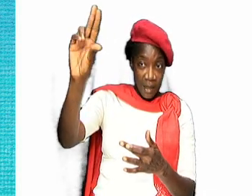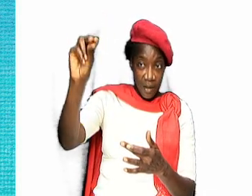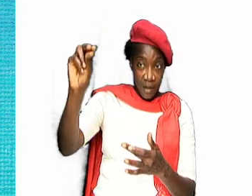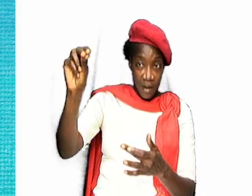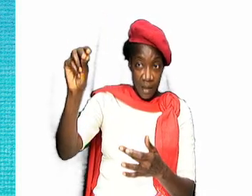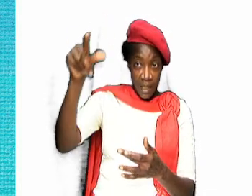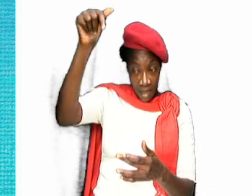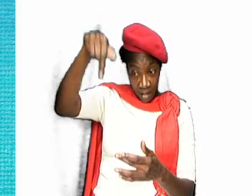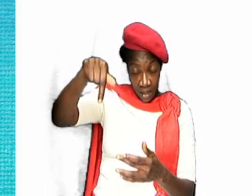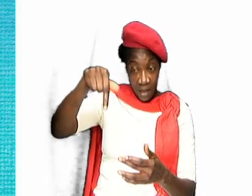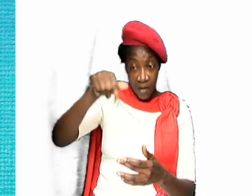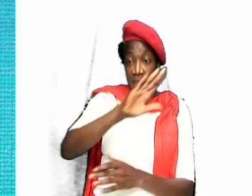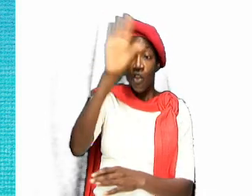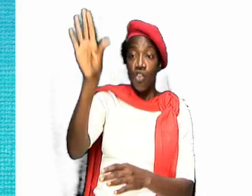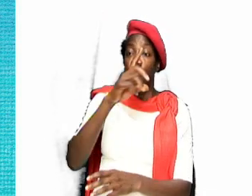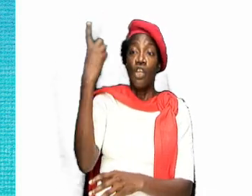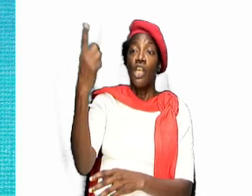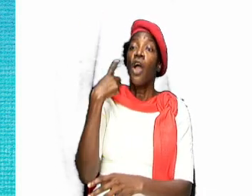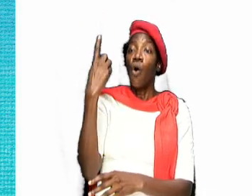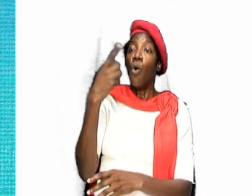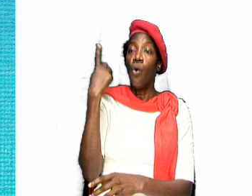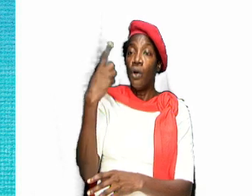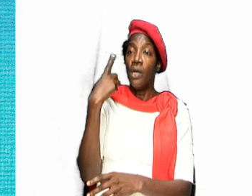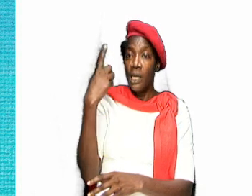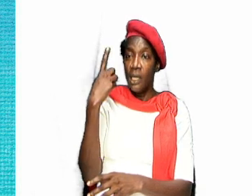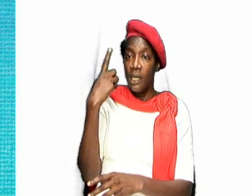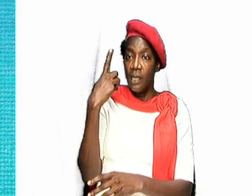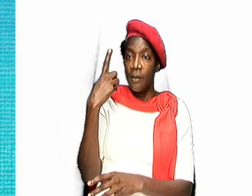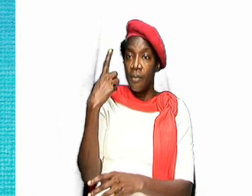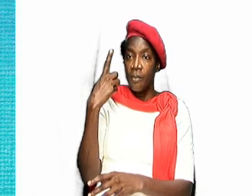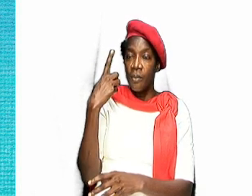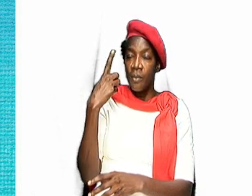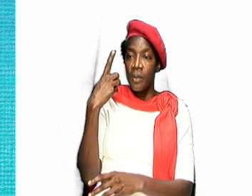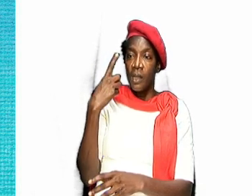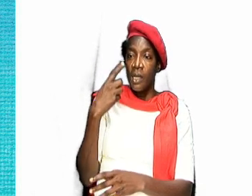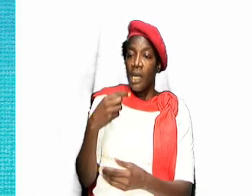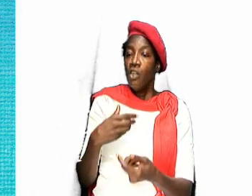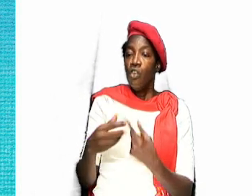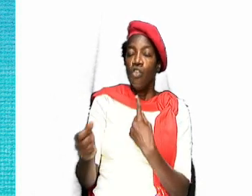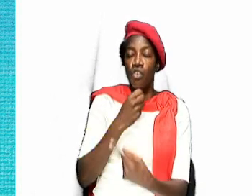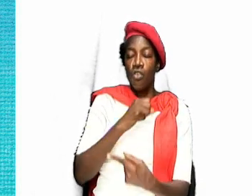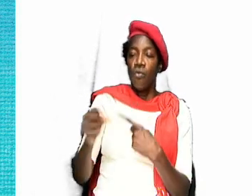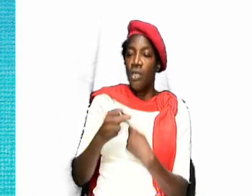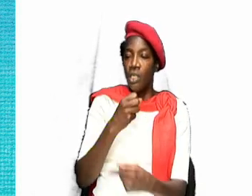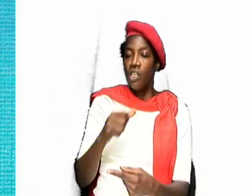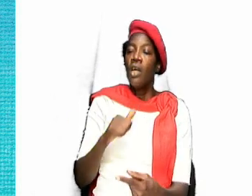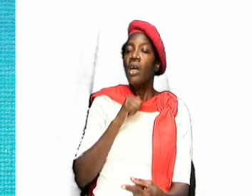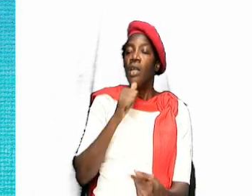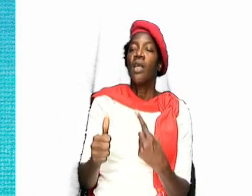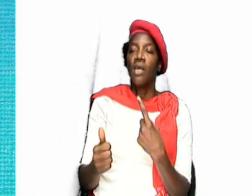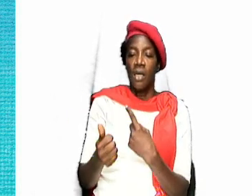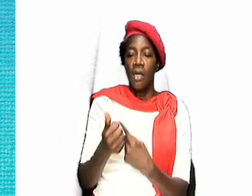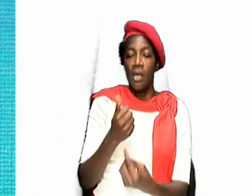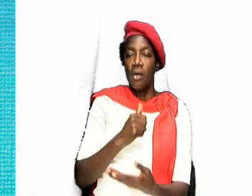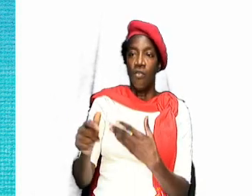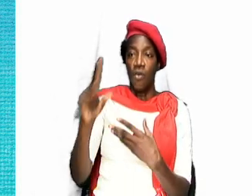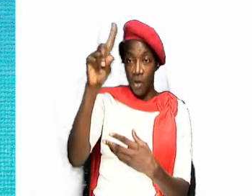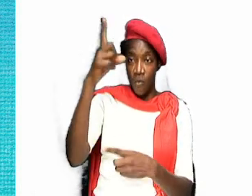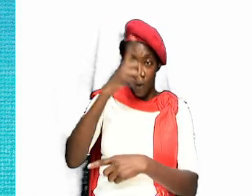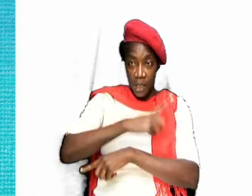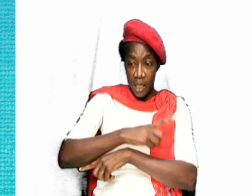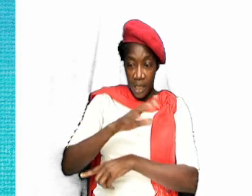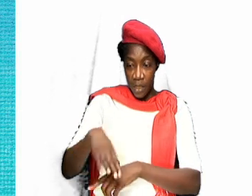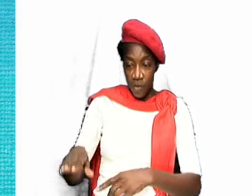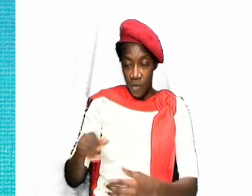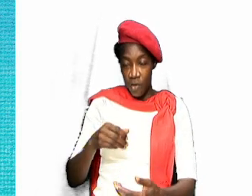this Sunday only. This is due to circumstances beyond our control. One day children convention